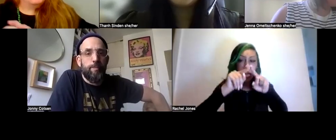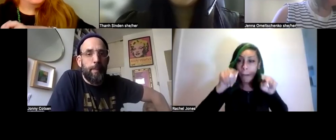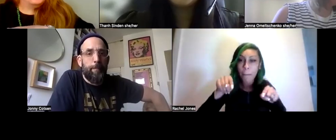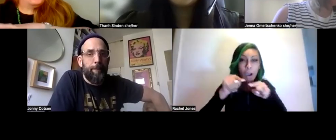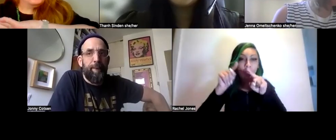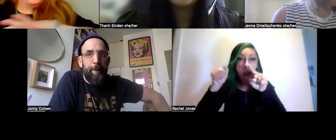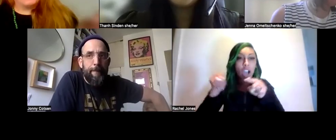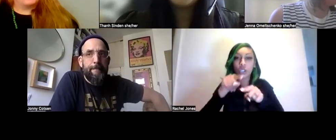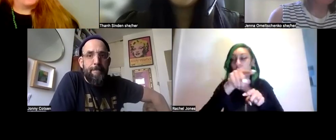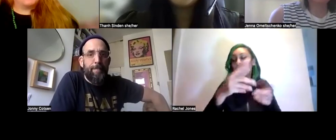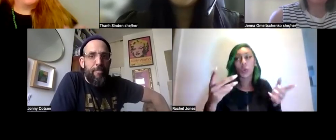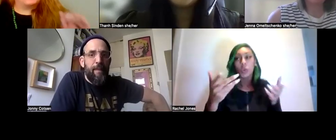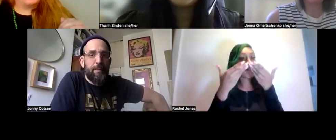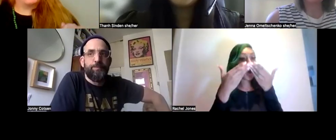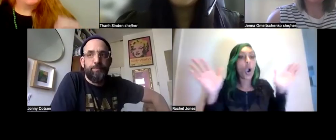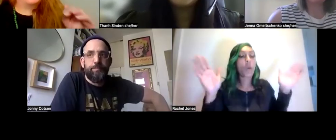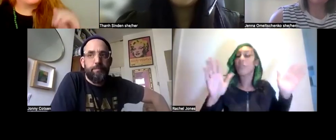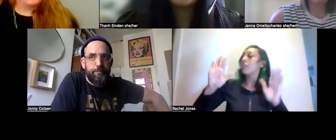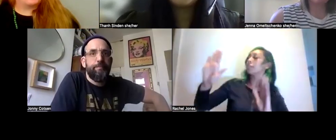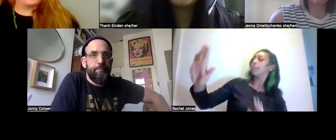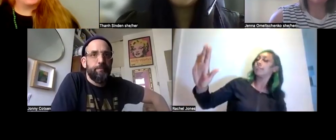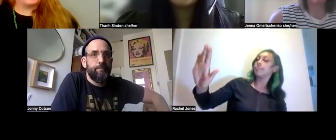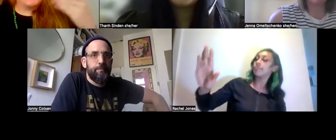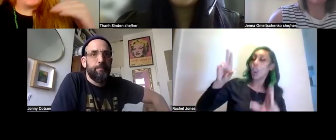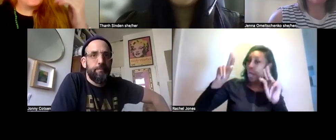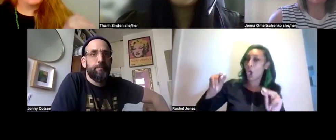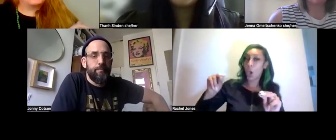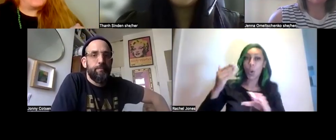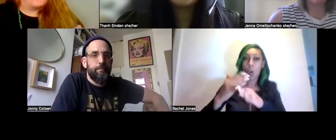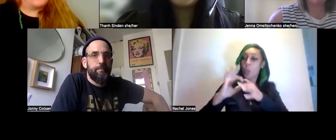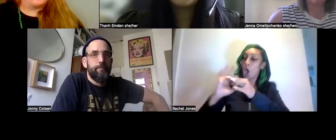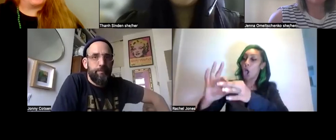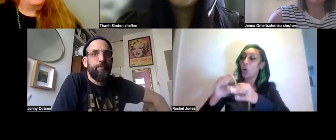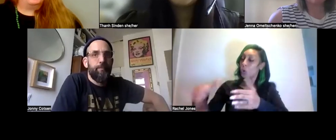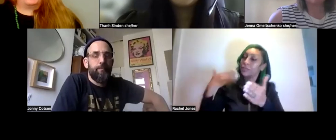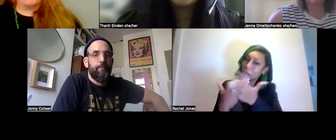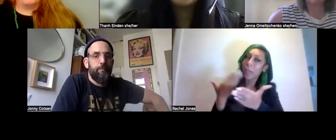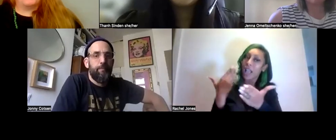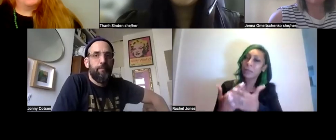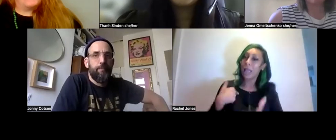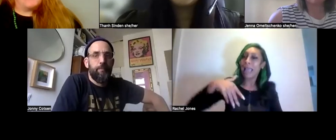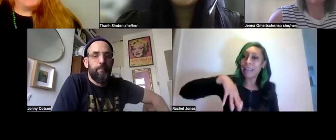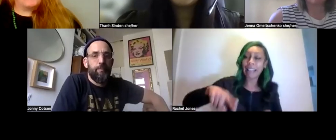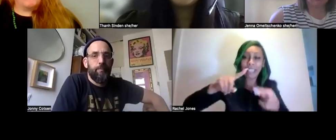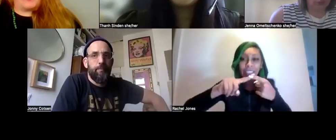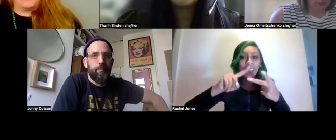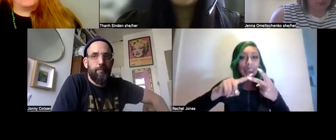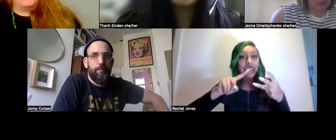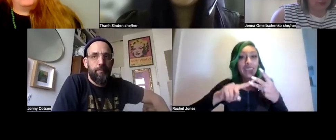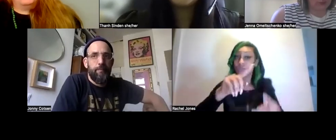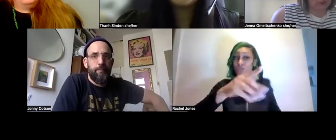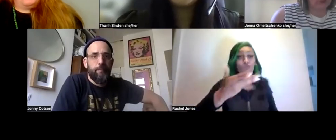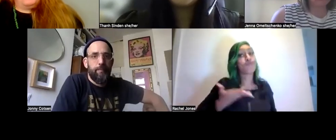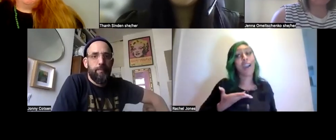you've completely like opened that up and said, no, if you're working with me, you know, making those demands, and they're an absolute right.